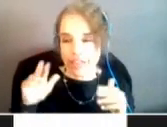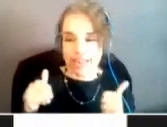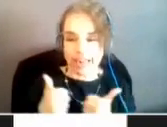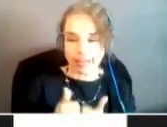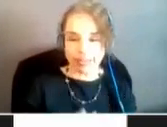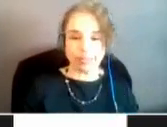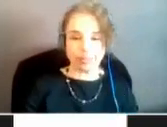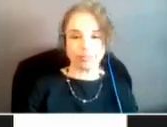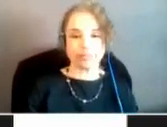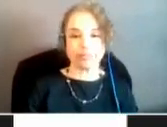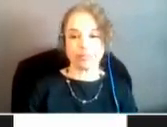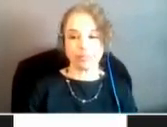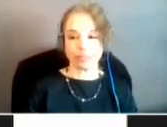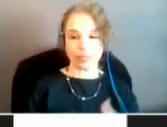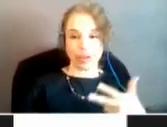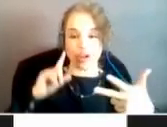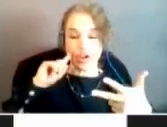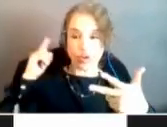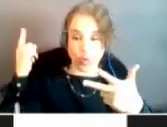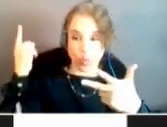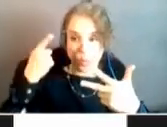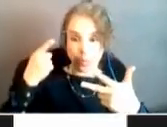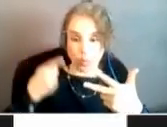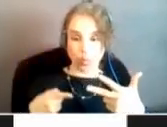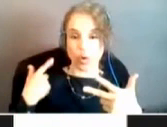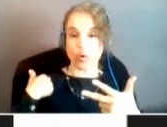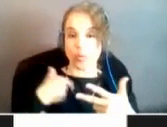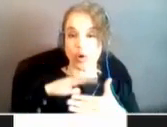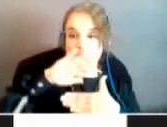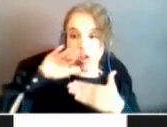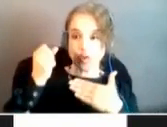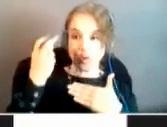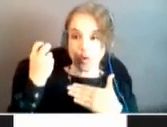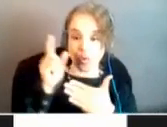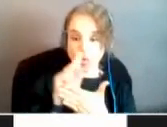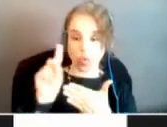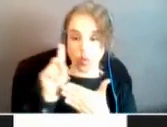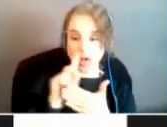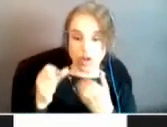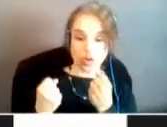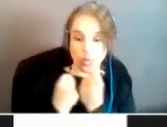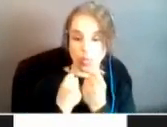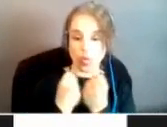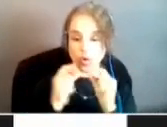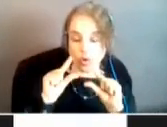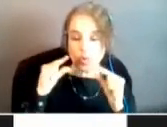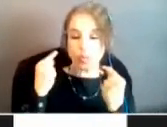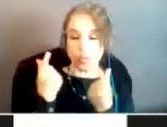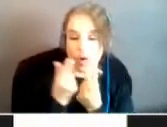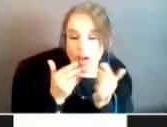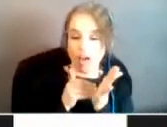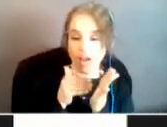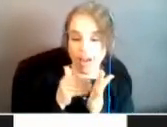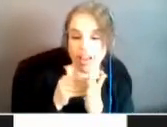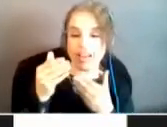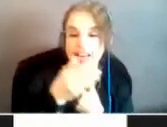setbacks. Then there's also Care Pathways, which is a 12-week support and educational group offered through the